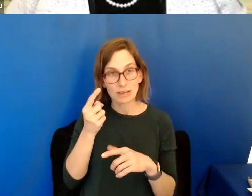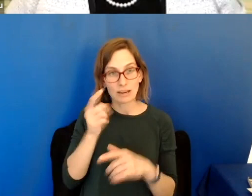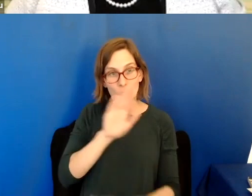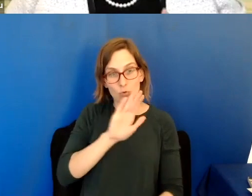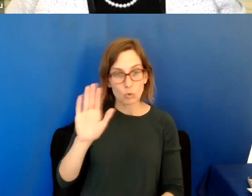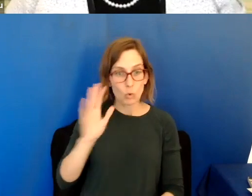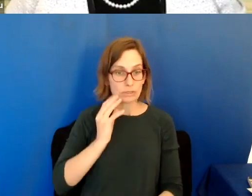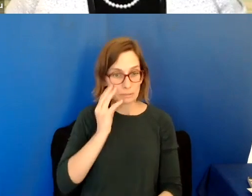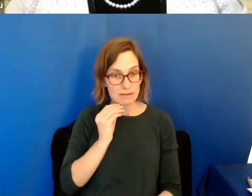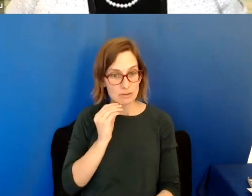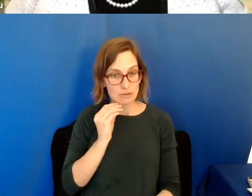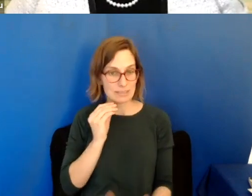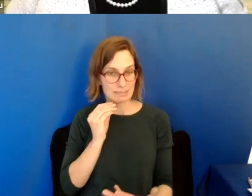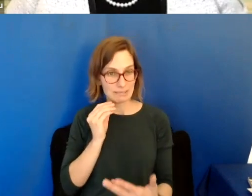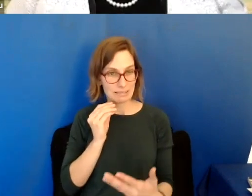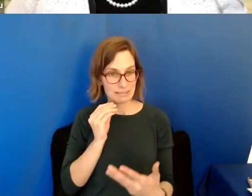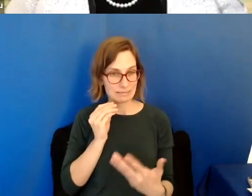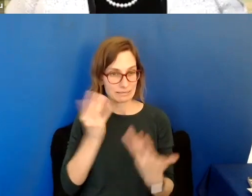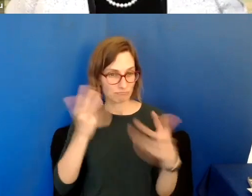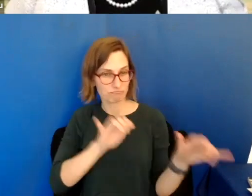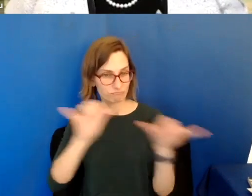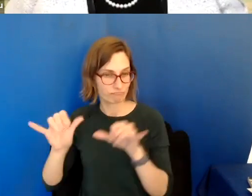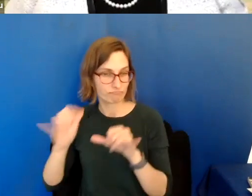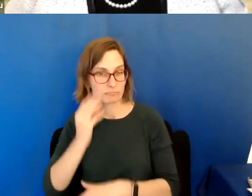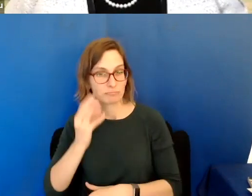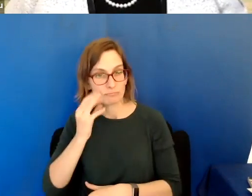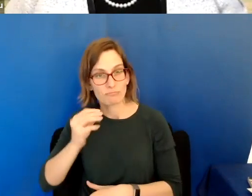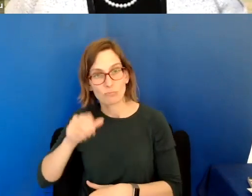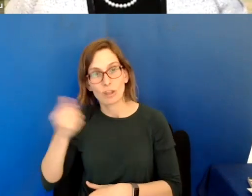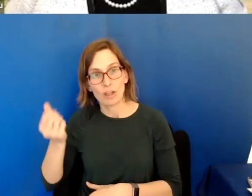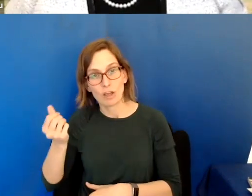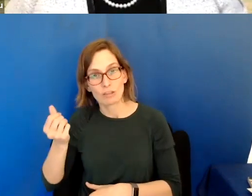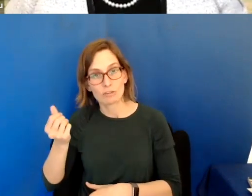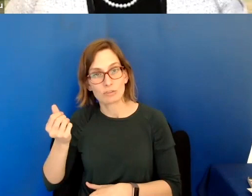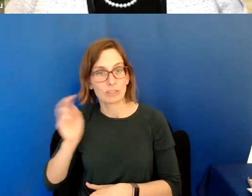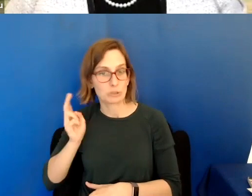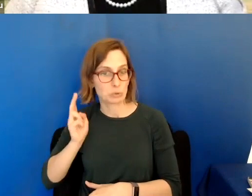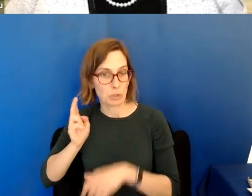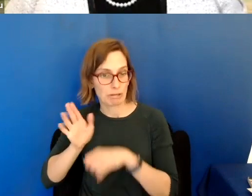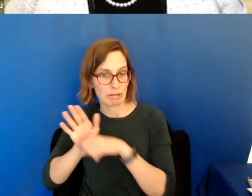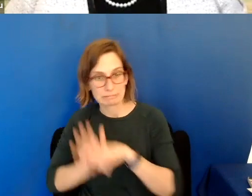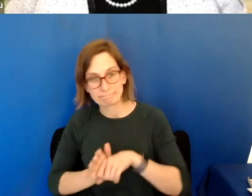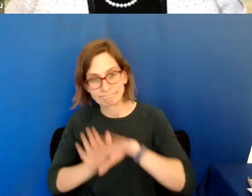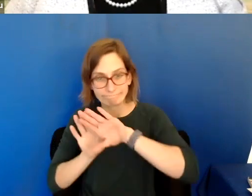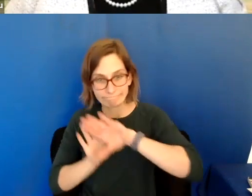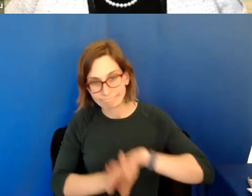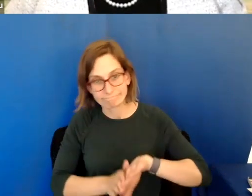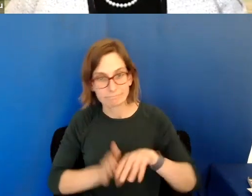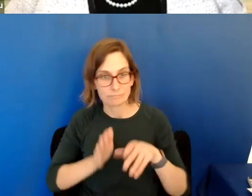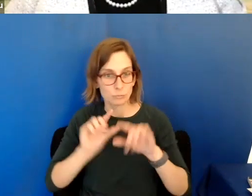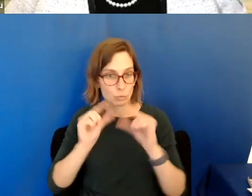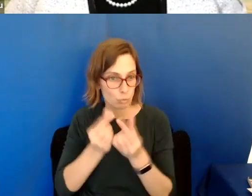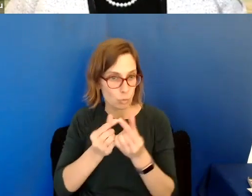experiencing is being experienced by other historically marginalized groups across this